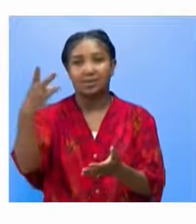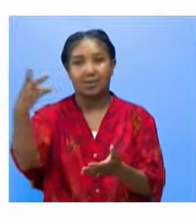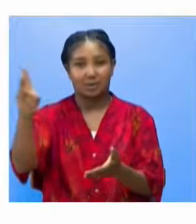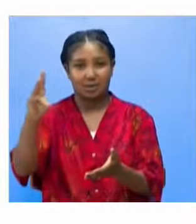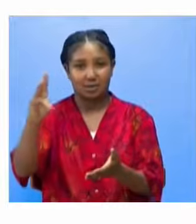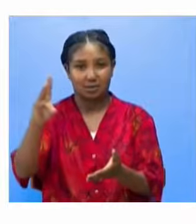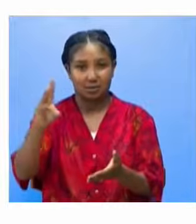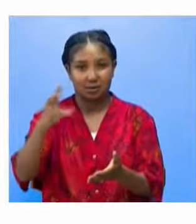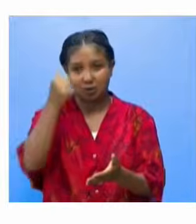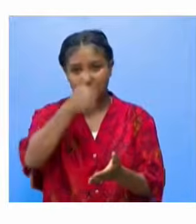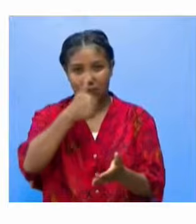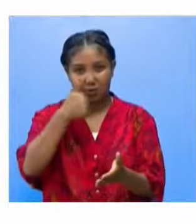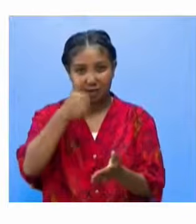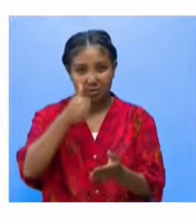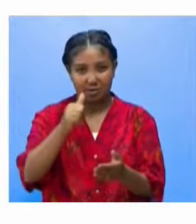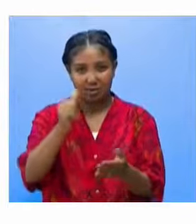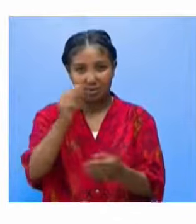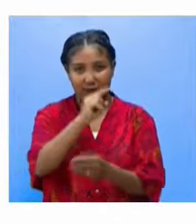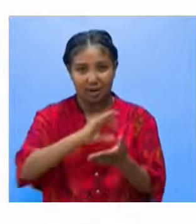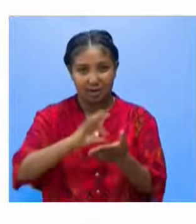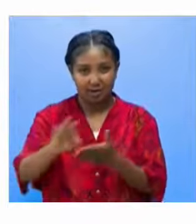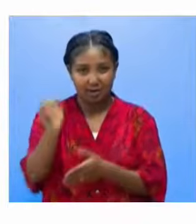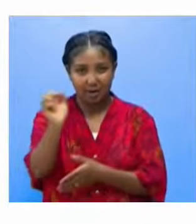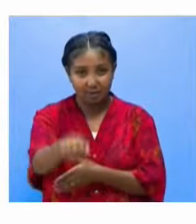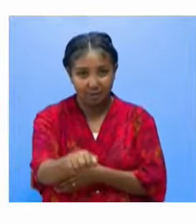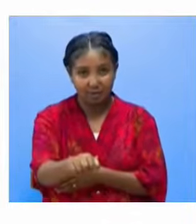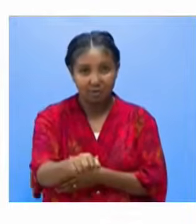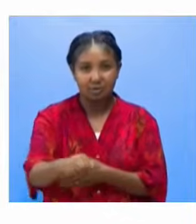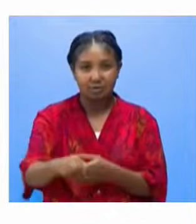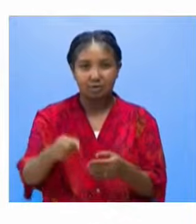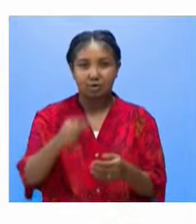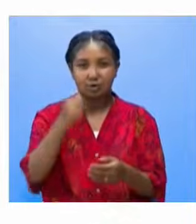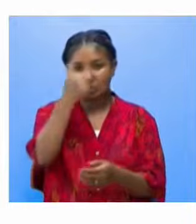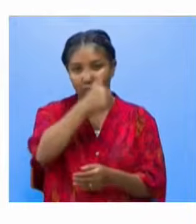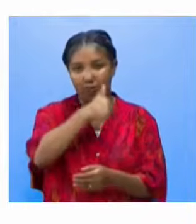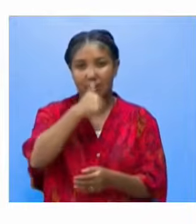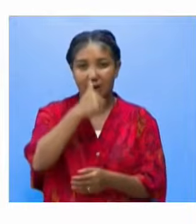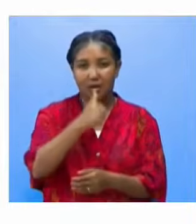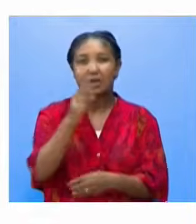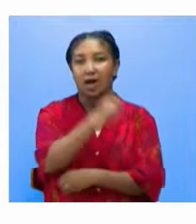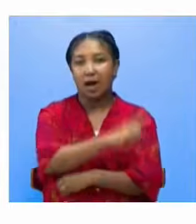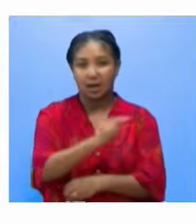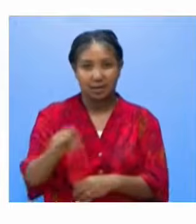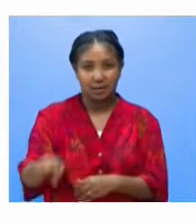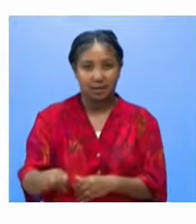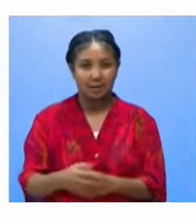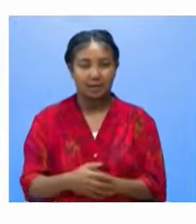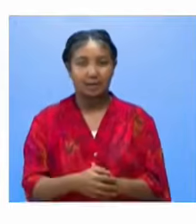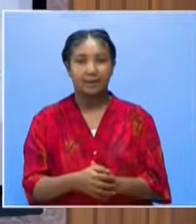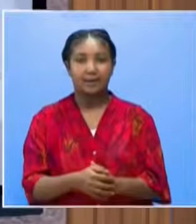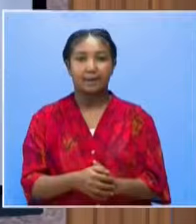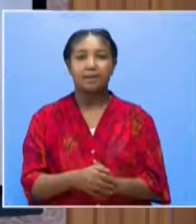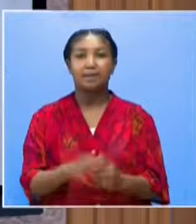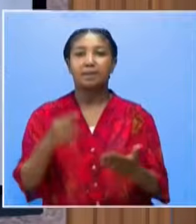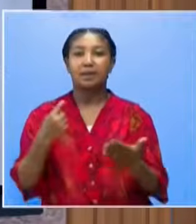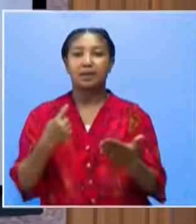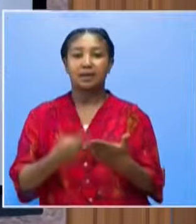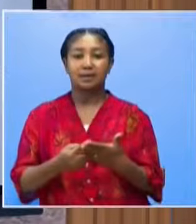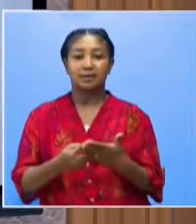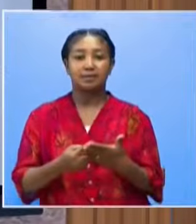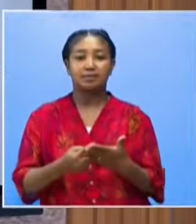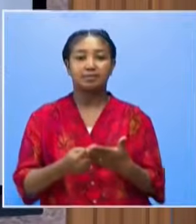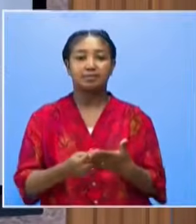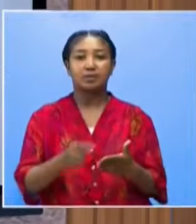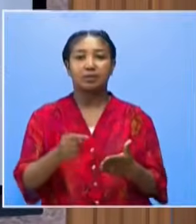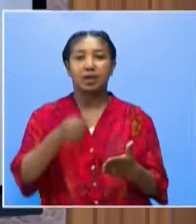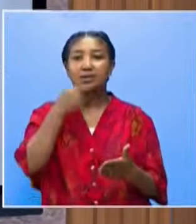2017 in Ethiopian calendar. This one is also in Ethiopian calendar. Here,